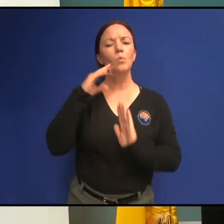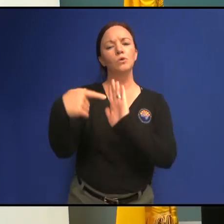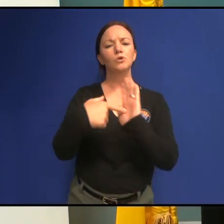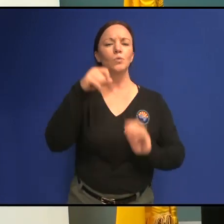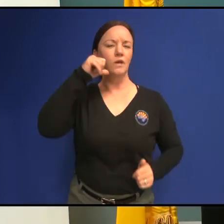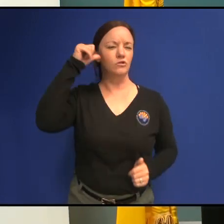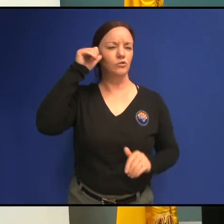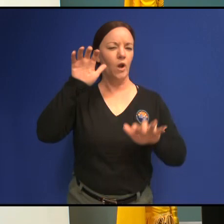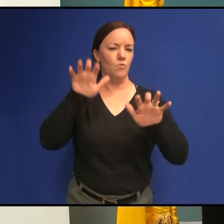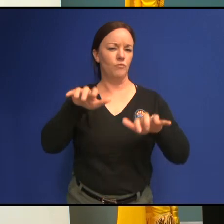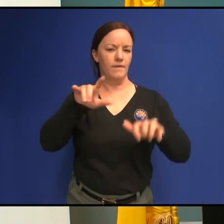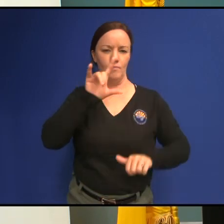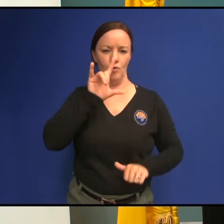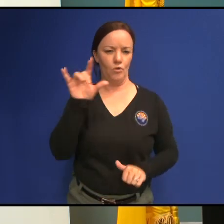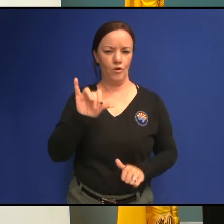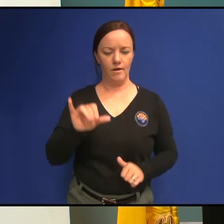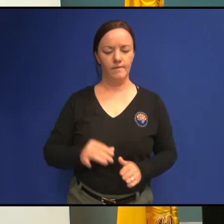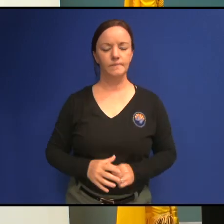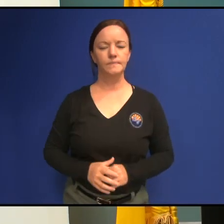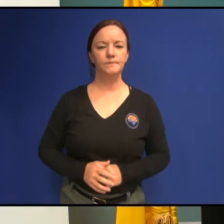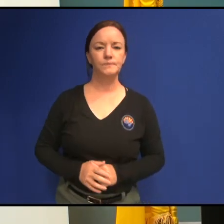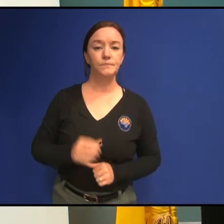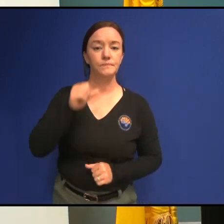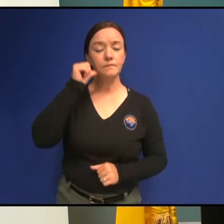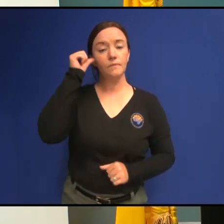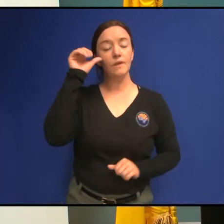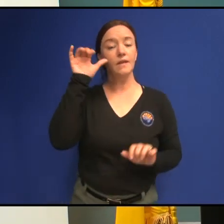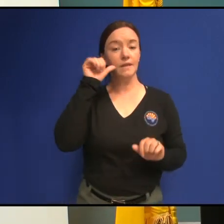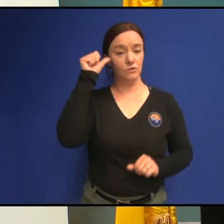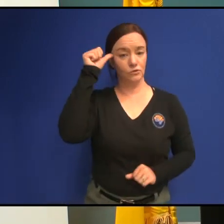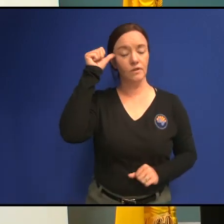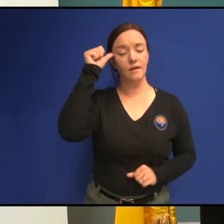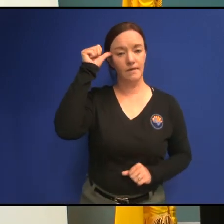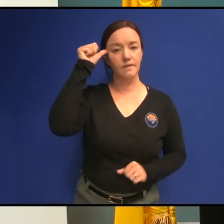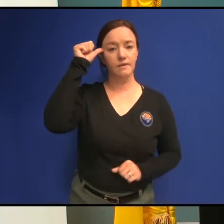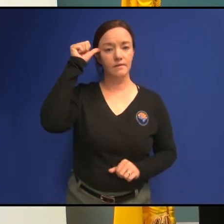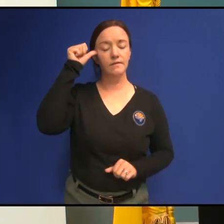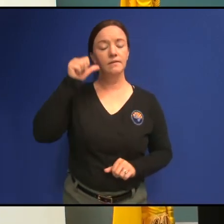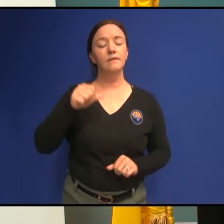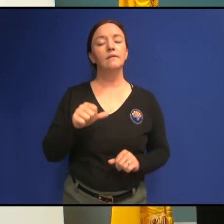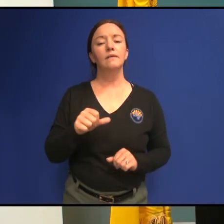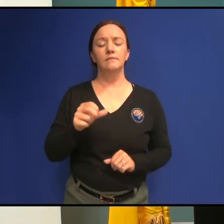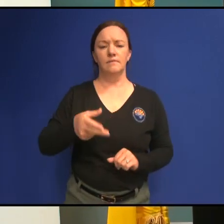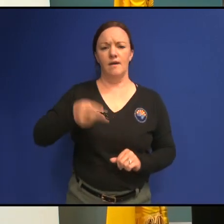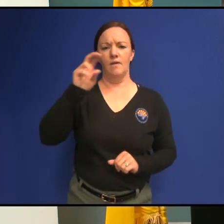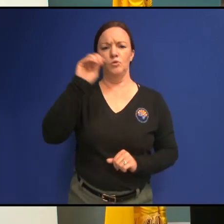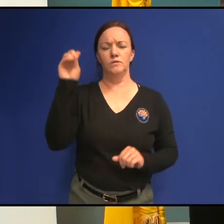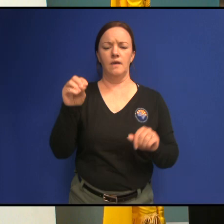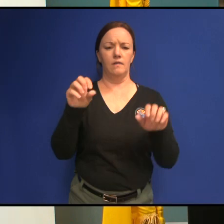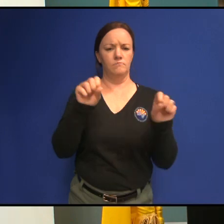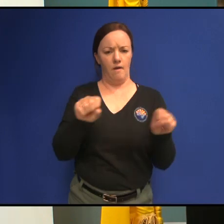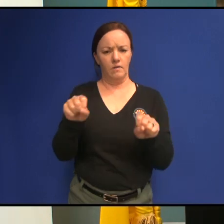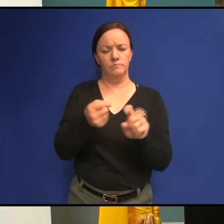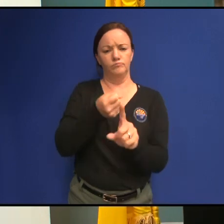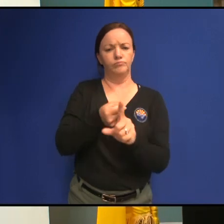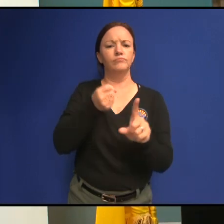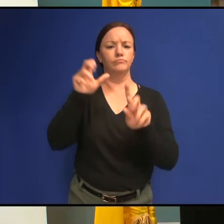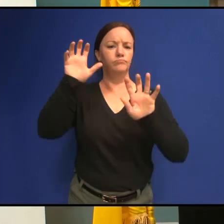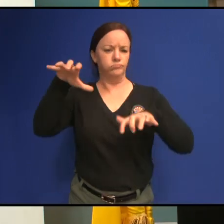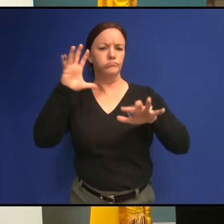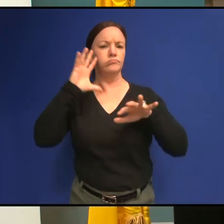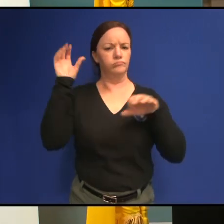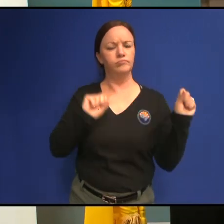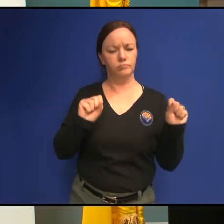rainfall. If you remember yesterday, we had pretty high chances of showers and thunderstorms in the